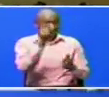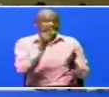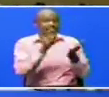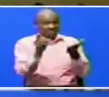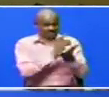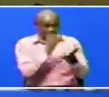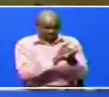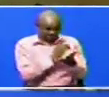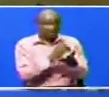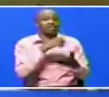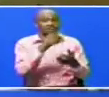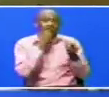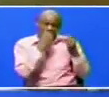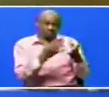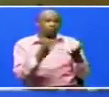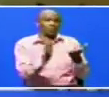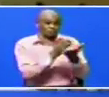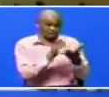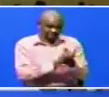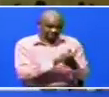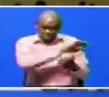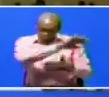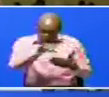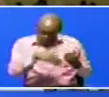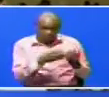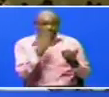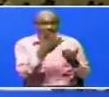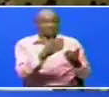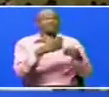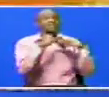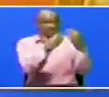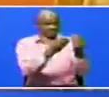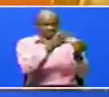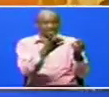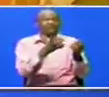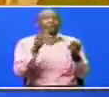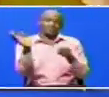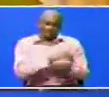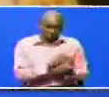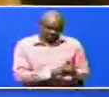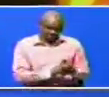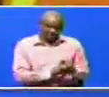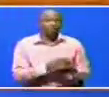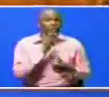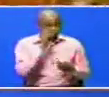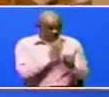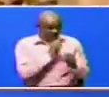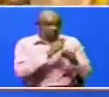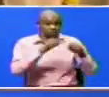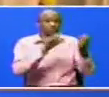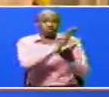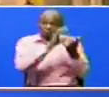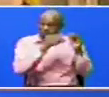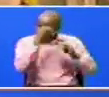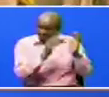we are collecting all that information to ensure that all the ballot papers issued are accounted for. So it's still work that is going on at the constituency level,